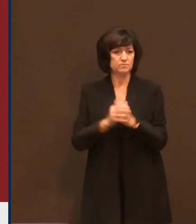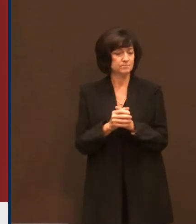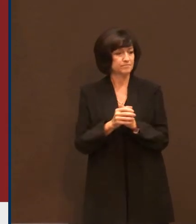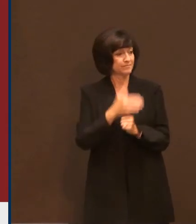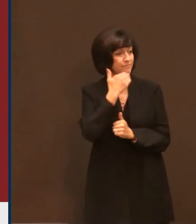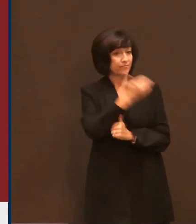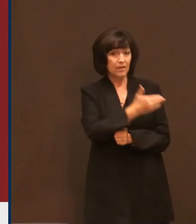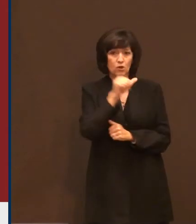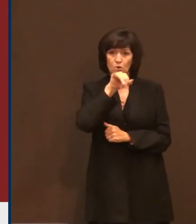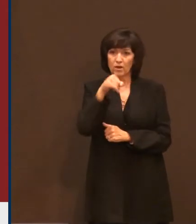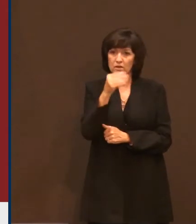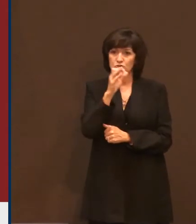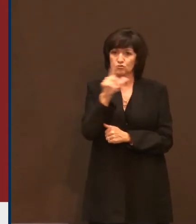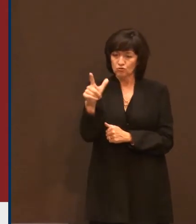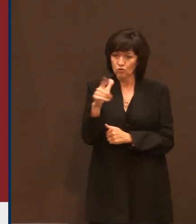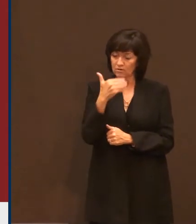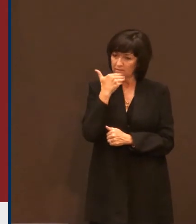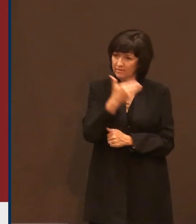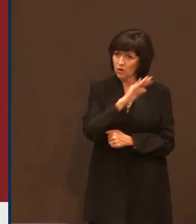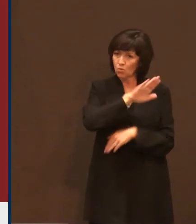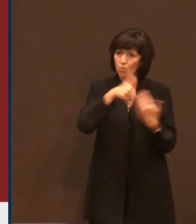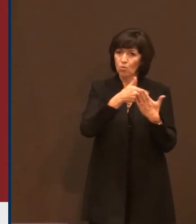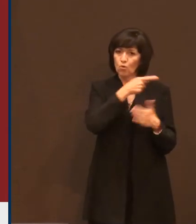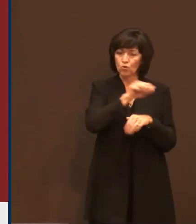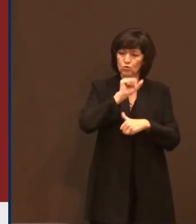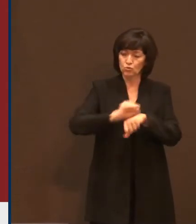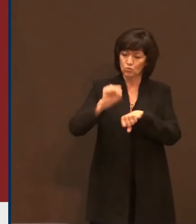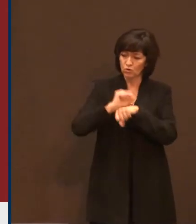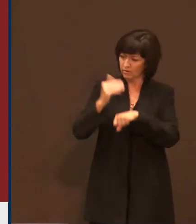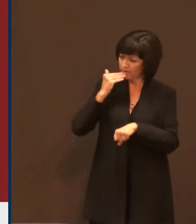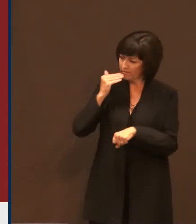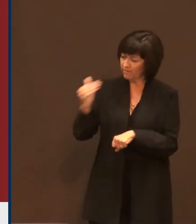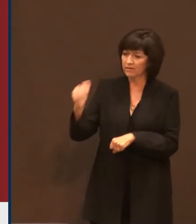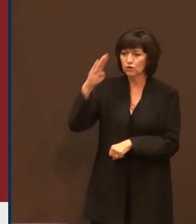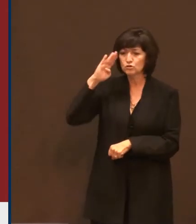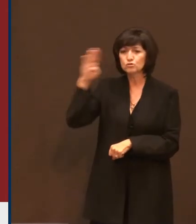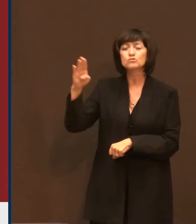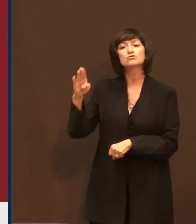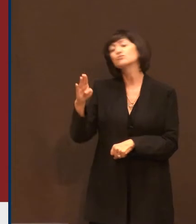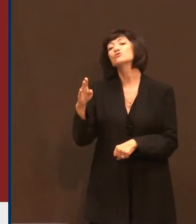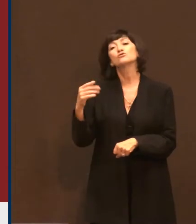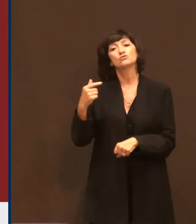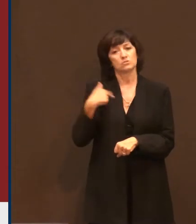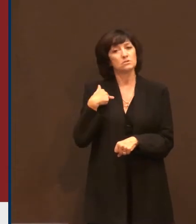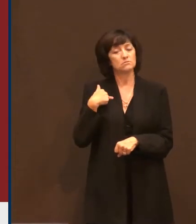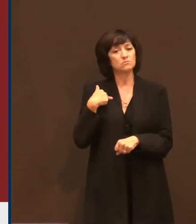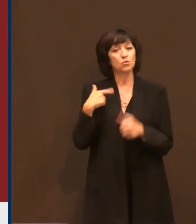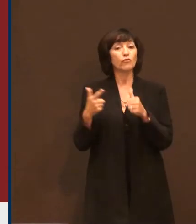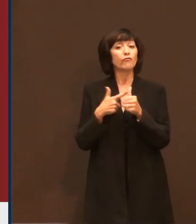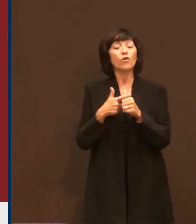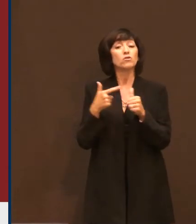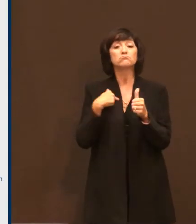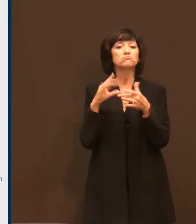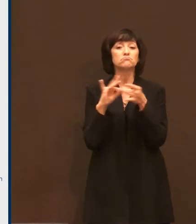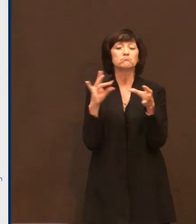to flatten out this curve. No, thank you, sir. And again, we'll lead off with testing here. So last week